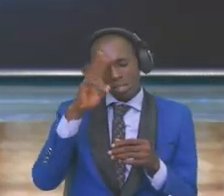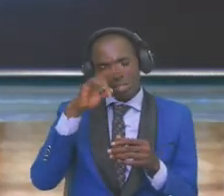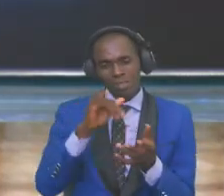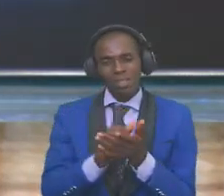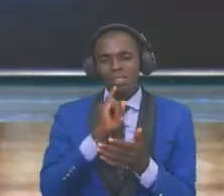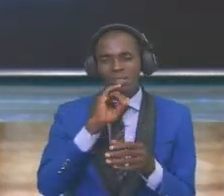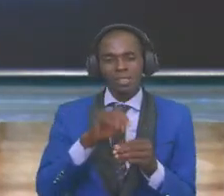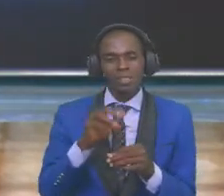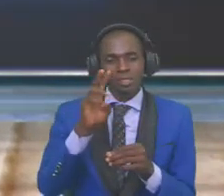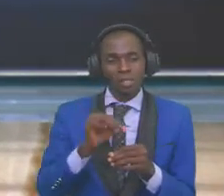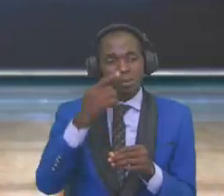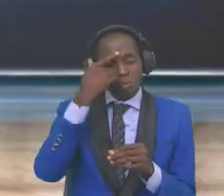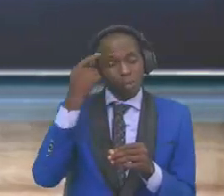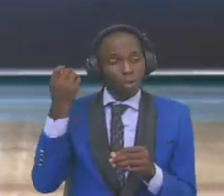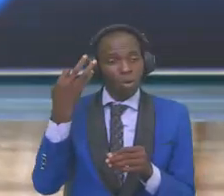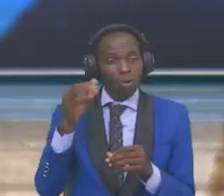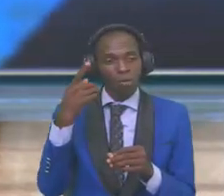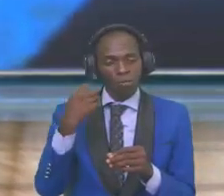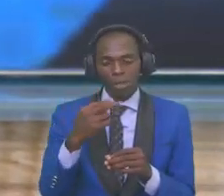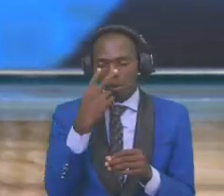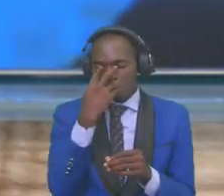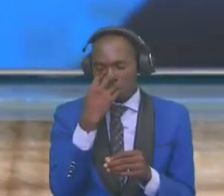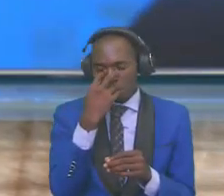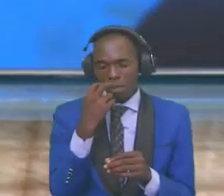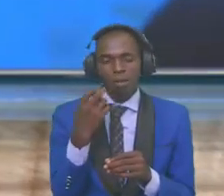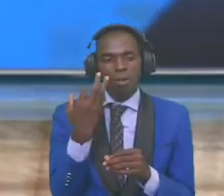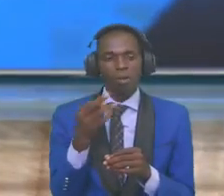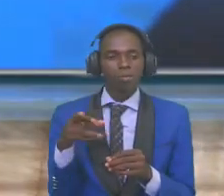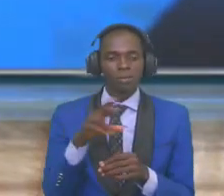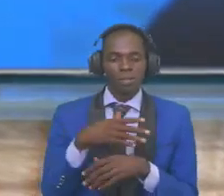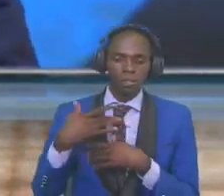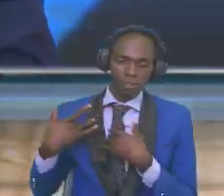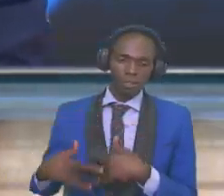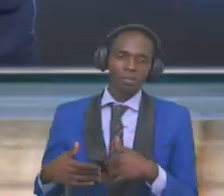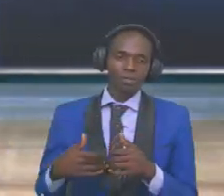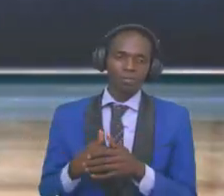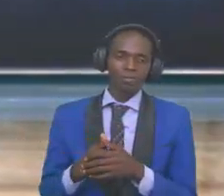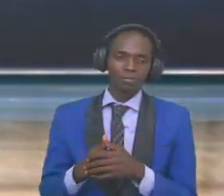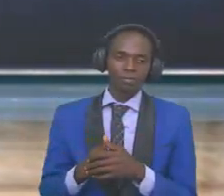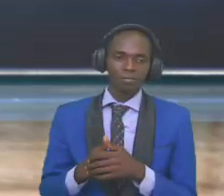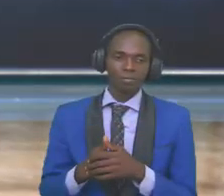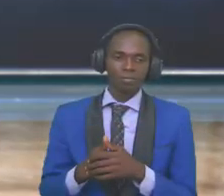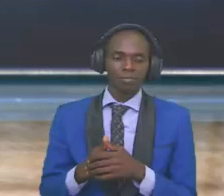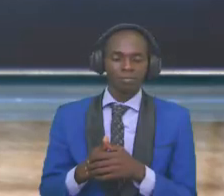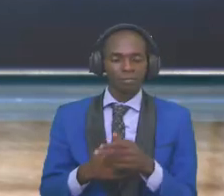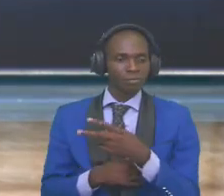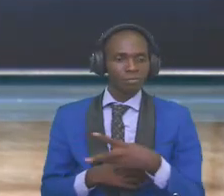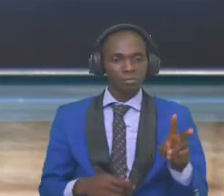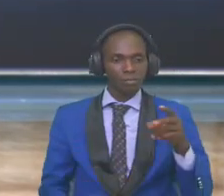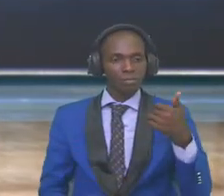them because of the blindness of their hearts. And then in verse